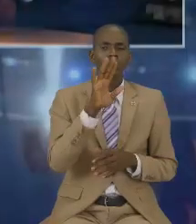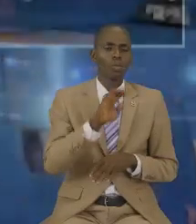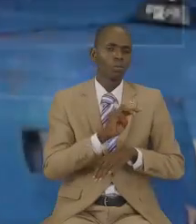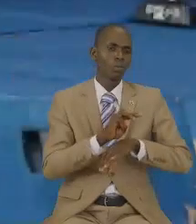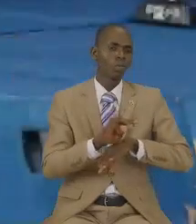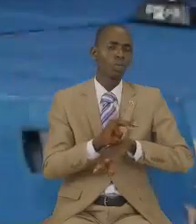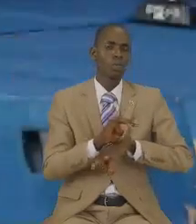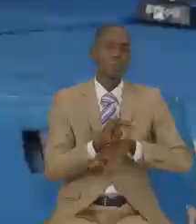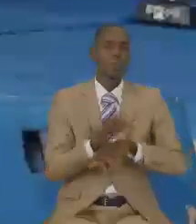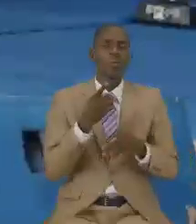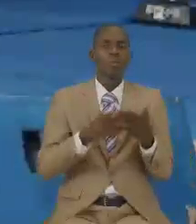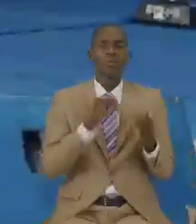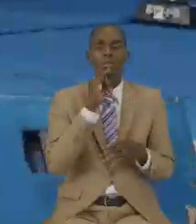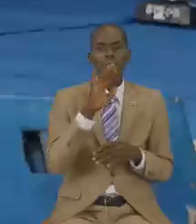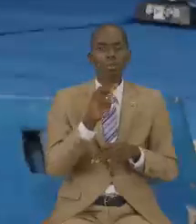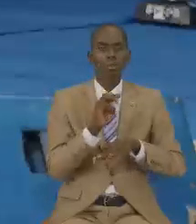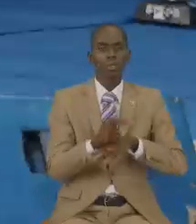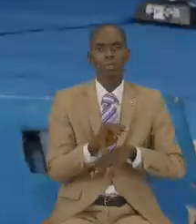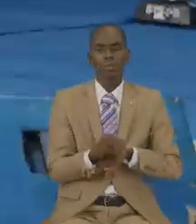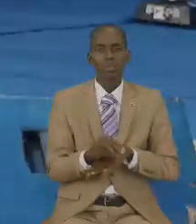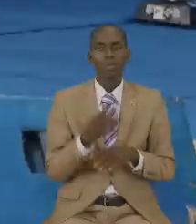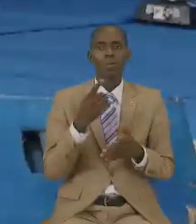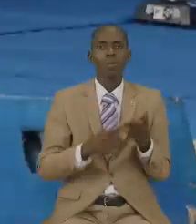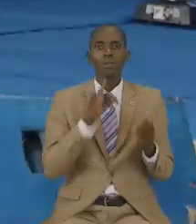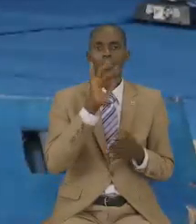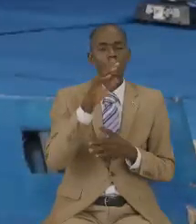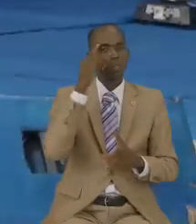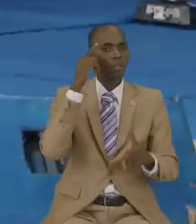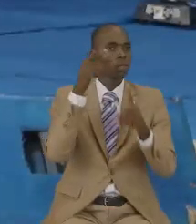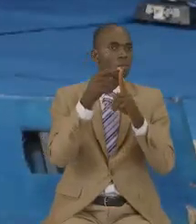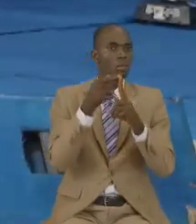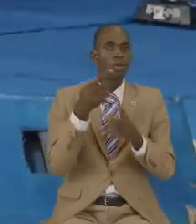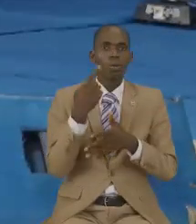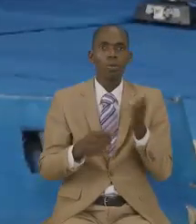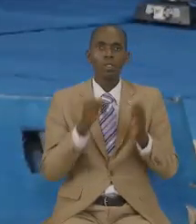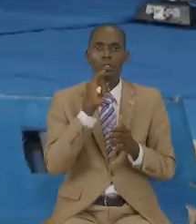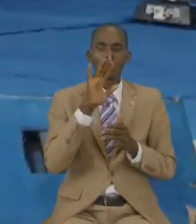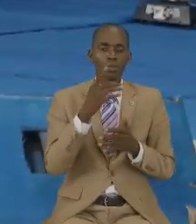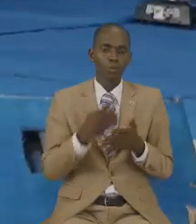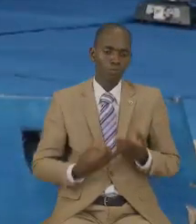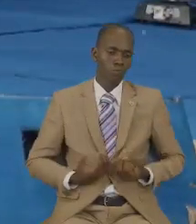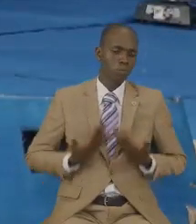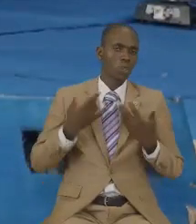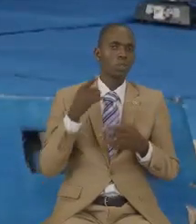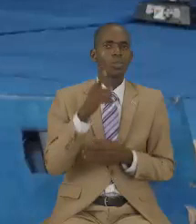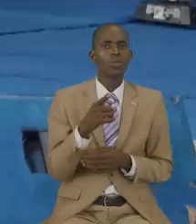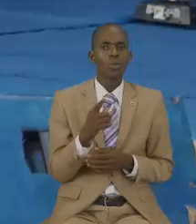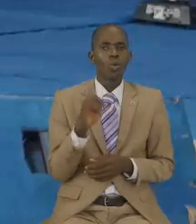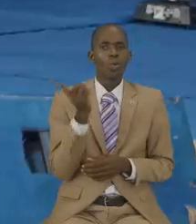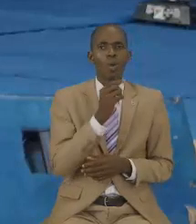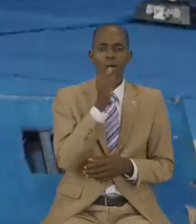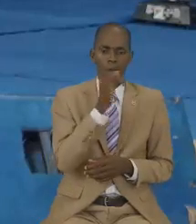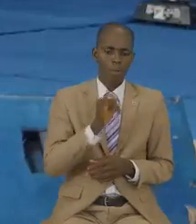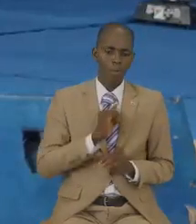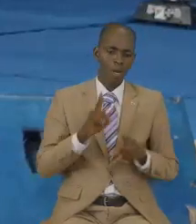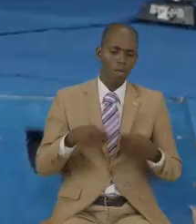What's my ministry? What's my goal? What's my drive? Where am I